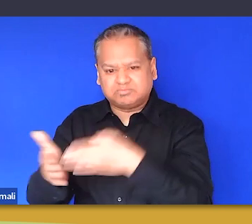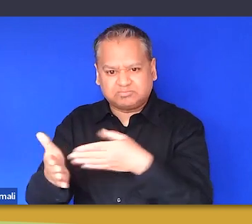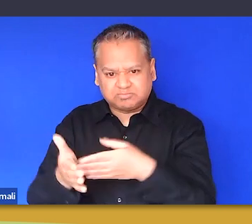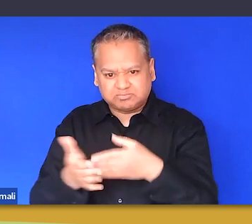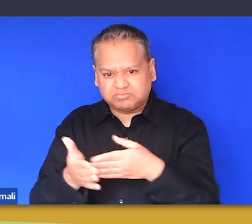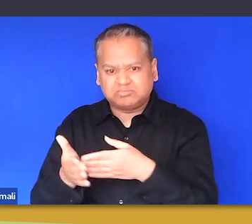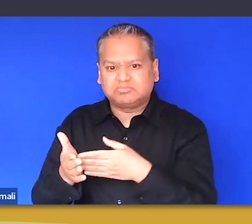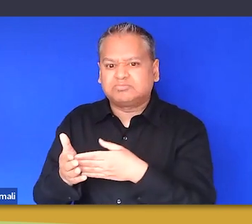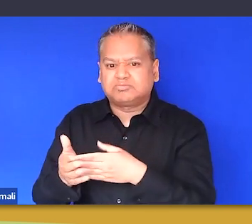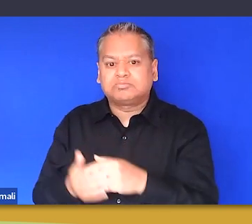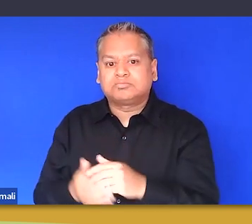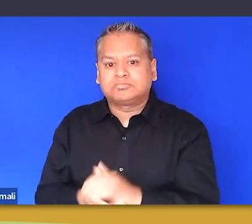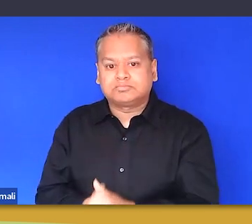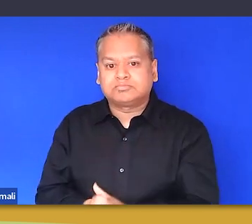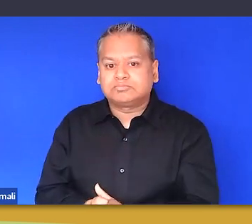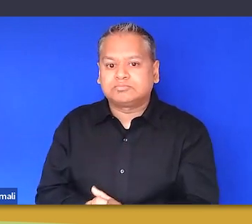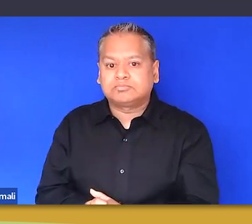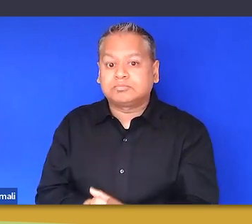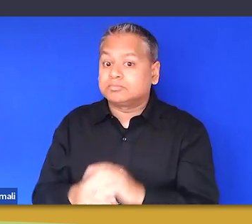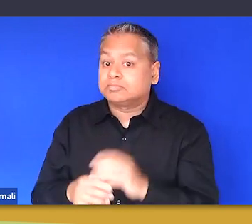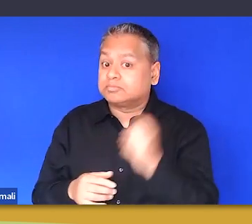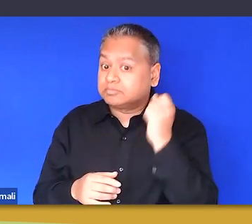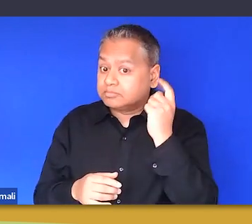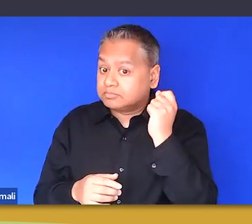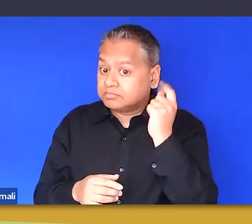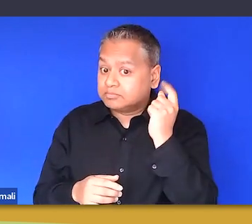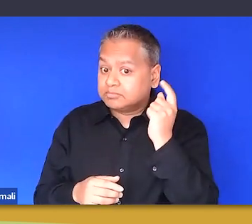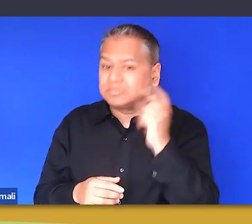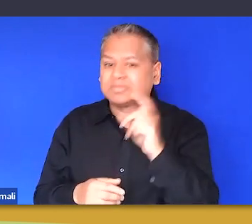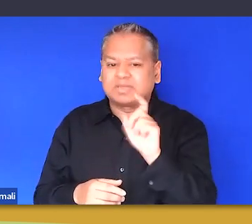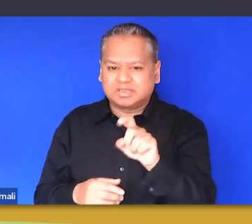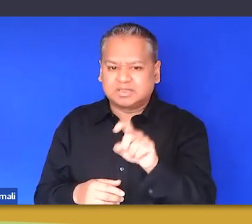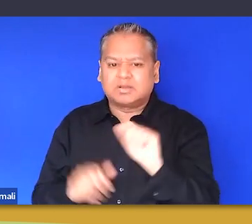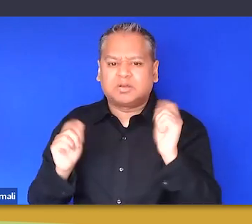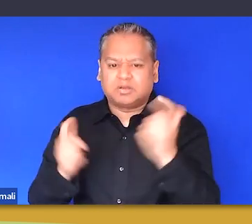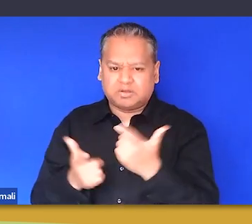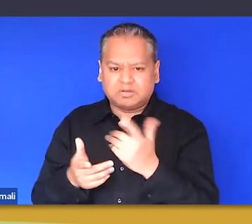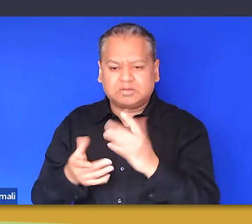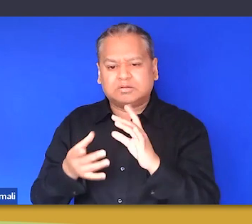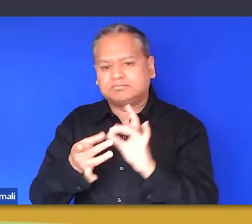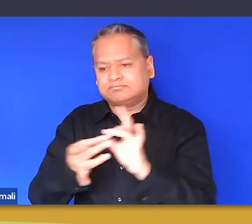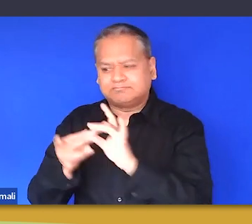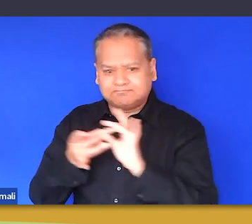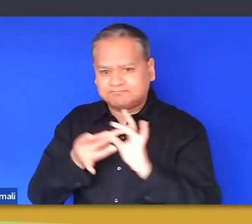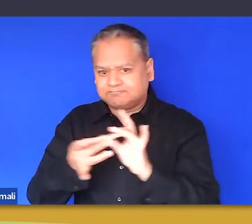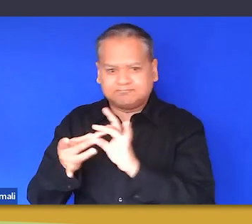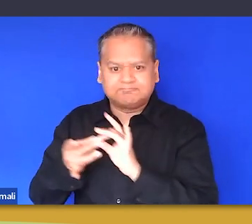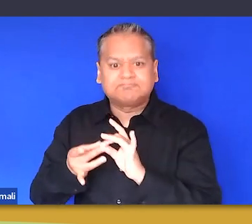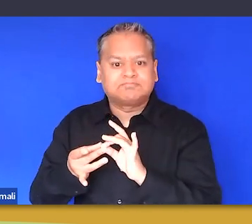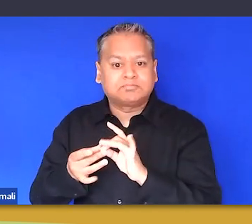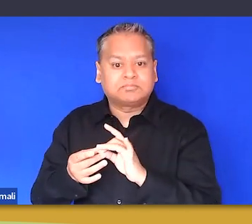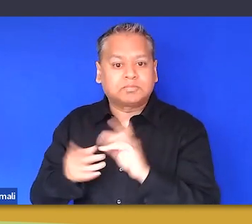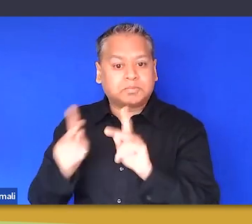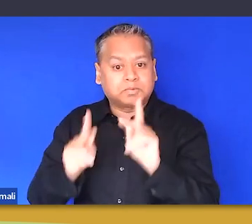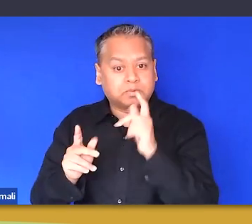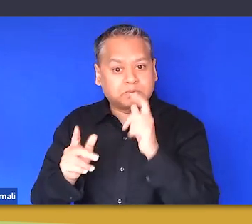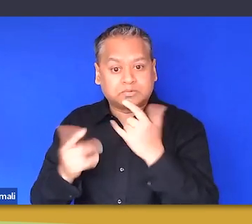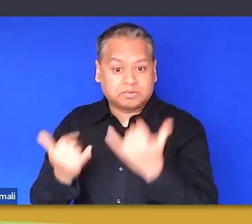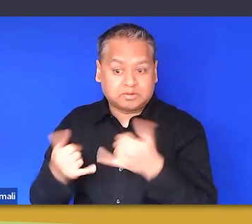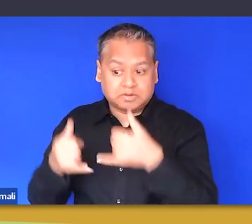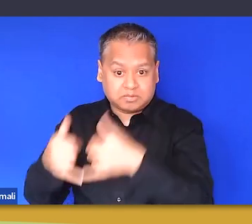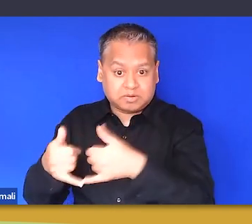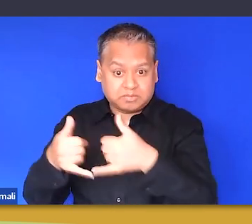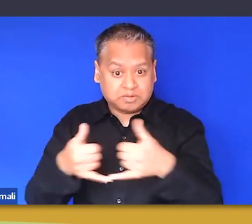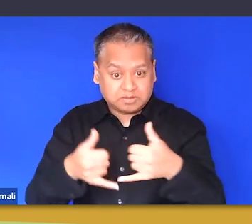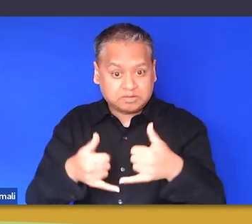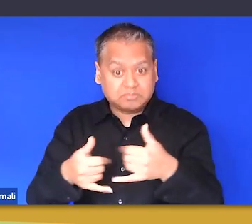to recognize champions fighting racism in our province. But it's not just our award winners tonight. There are so many individuals and